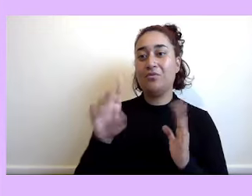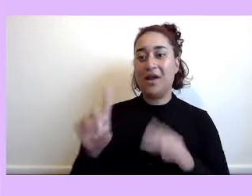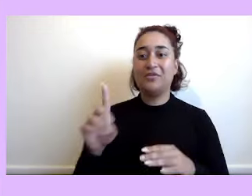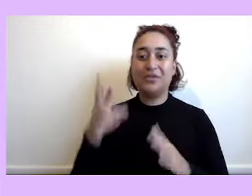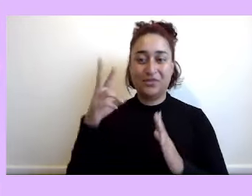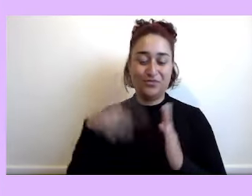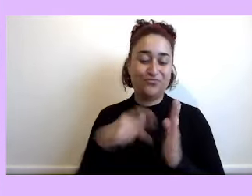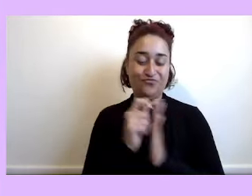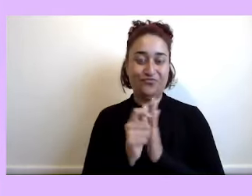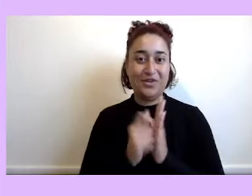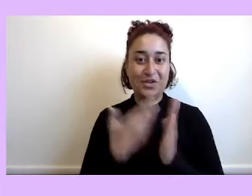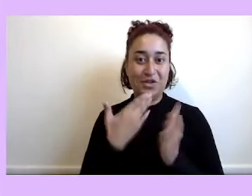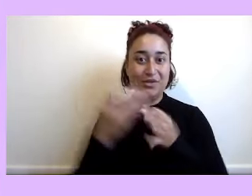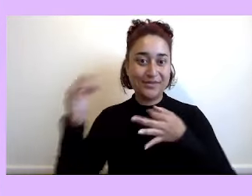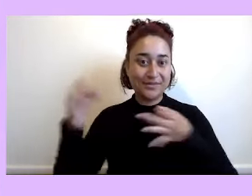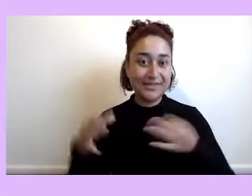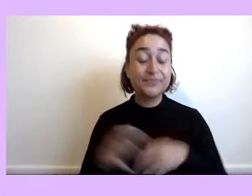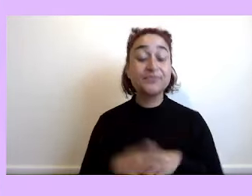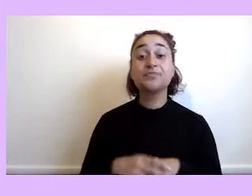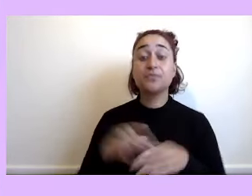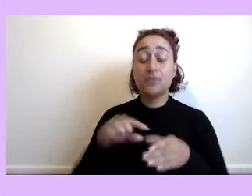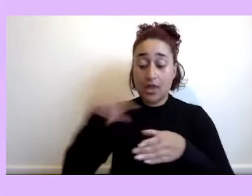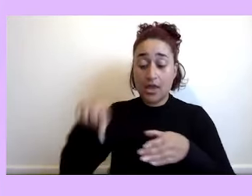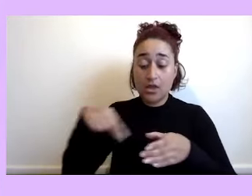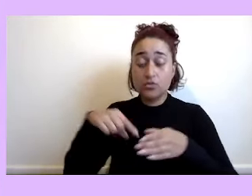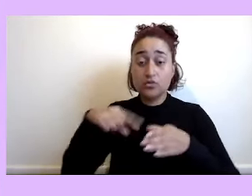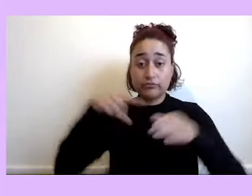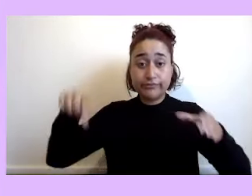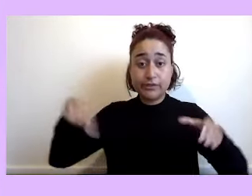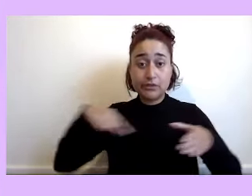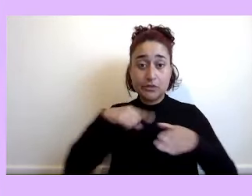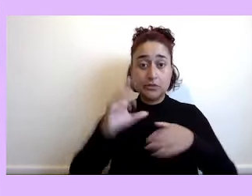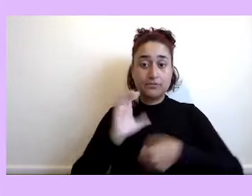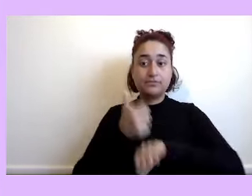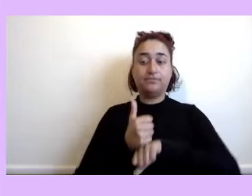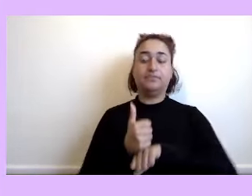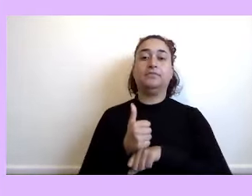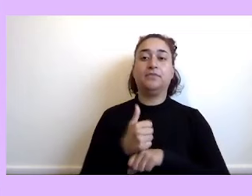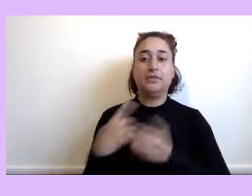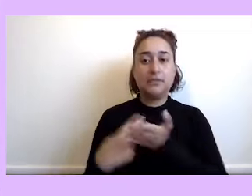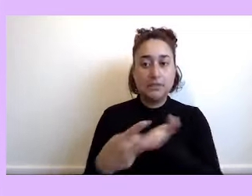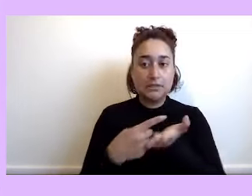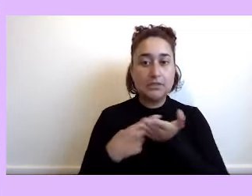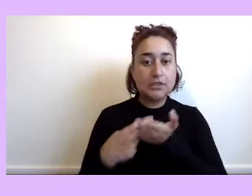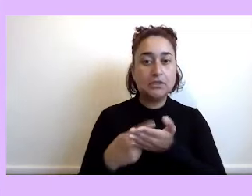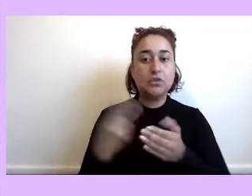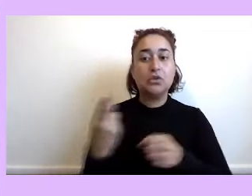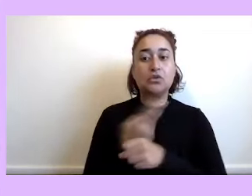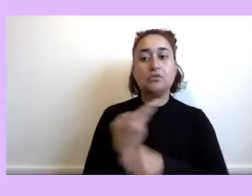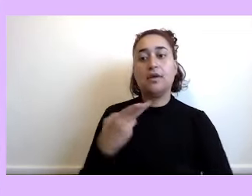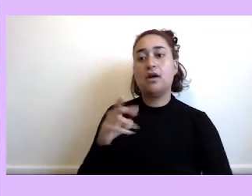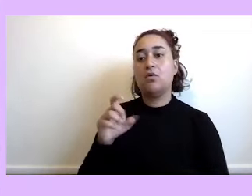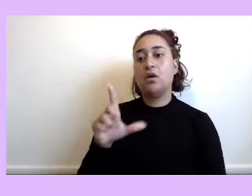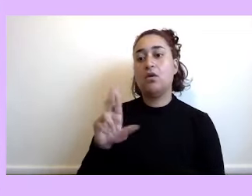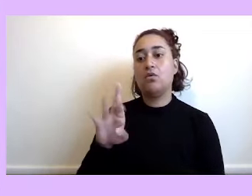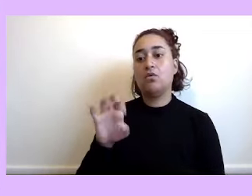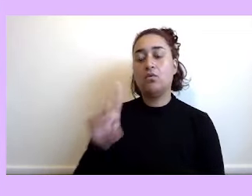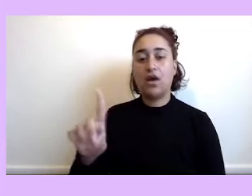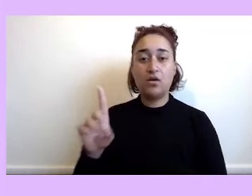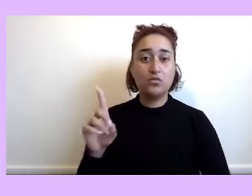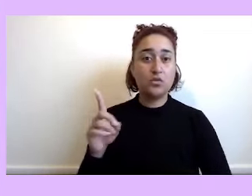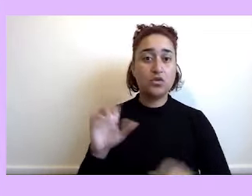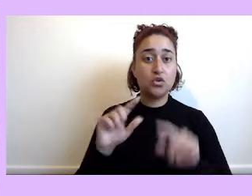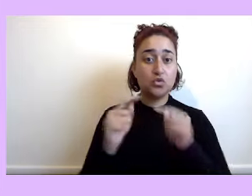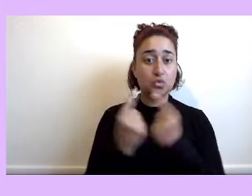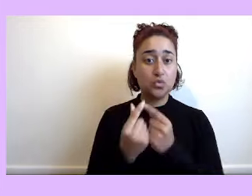Okay. The inner circle, outer circle format is a discussion strategy used by HowlRound in which a pre-selected group of speakers